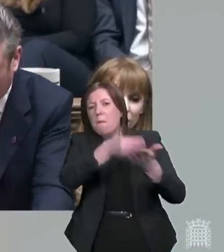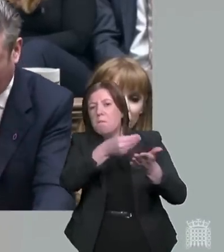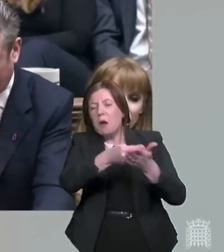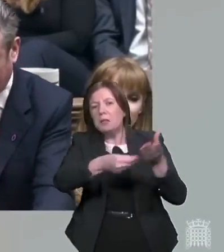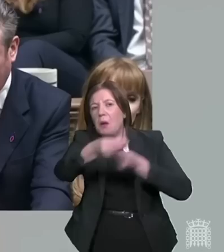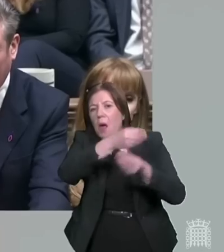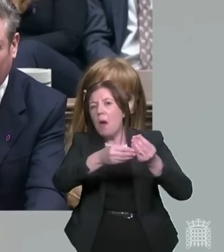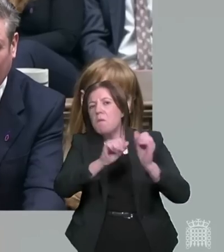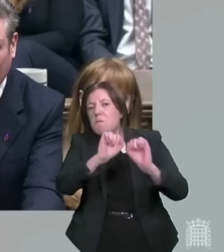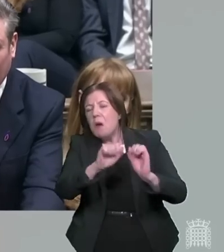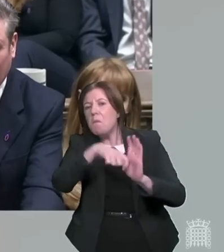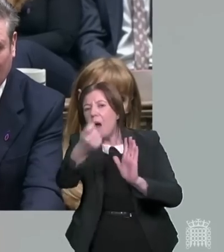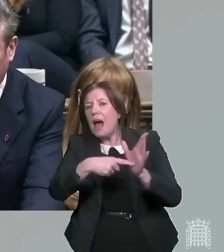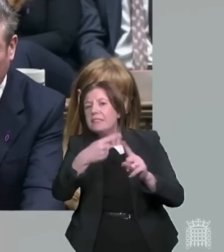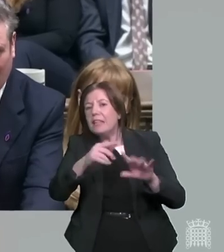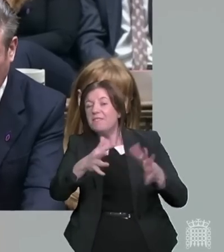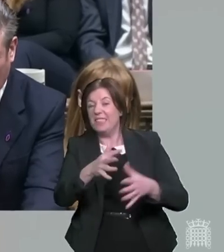tax avoidance.